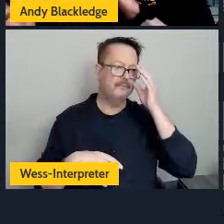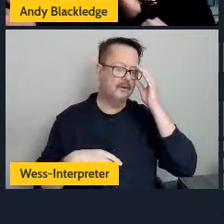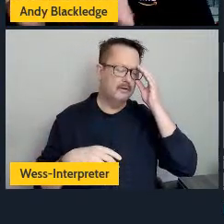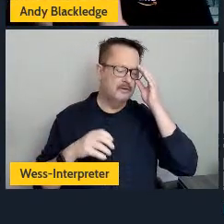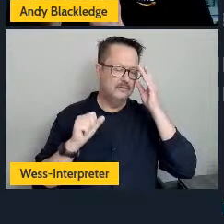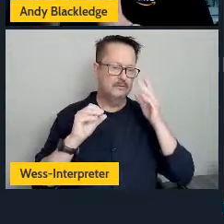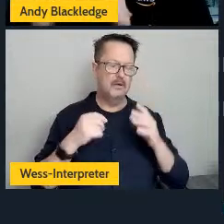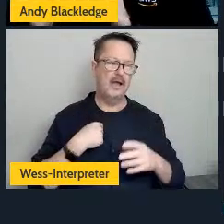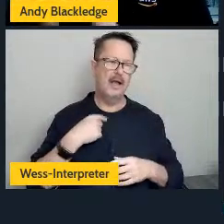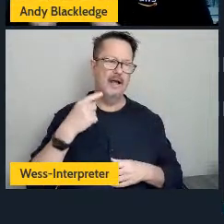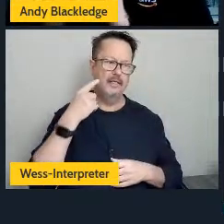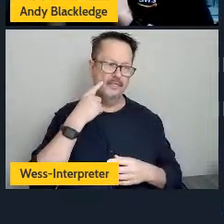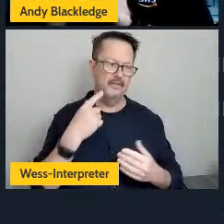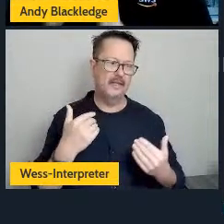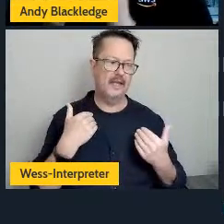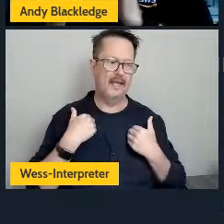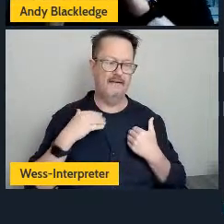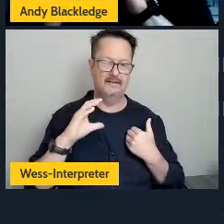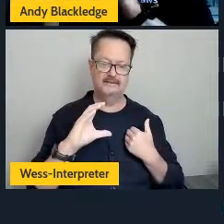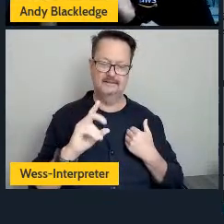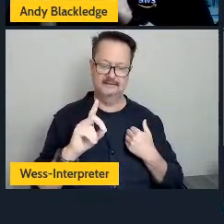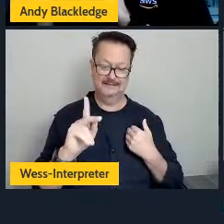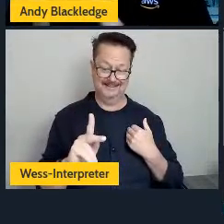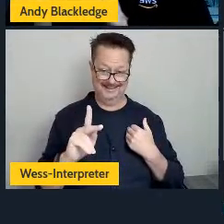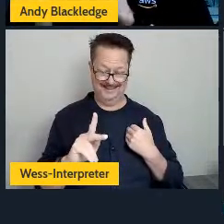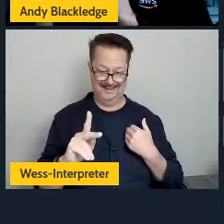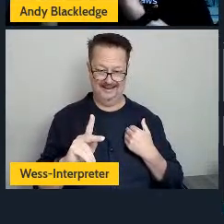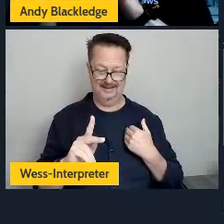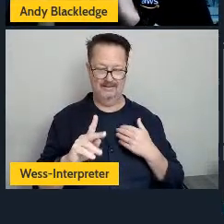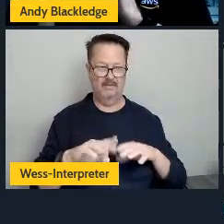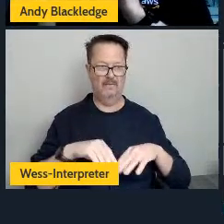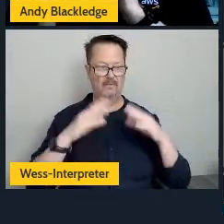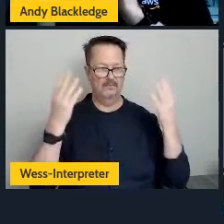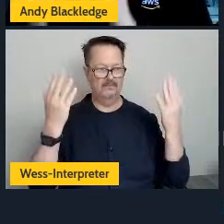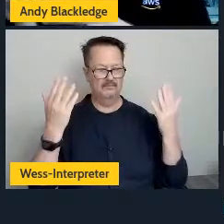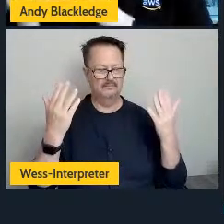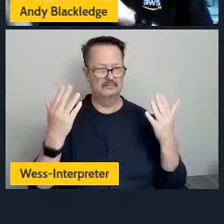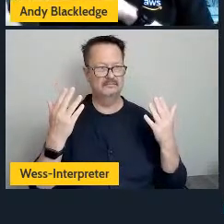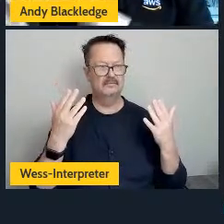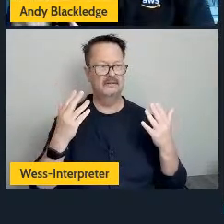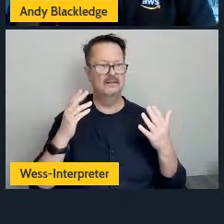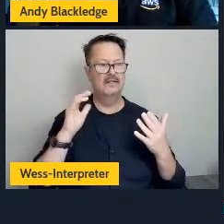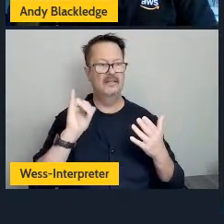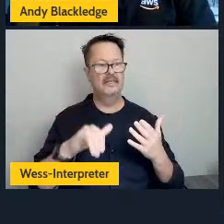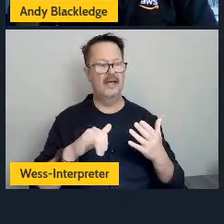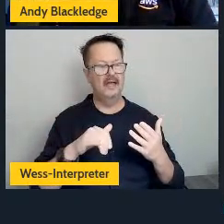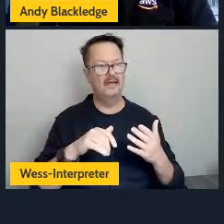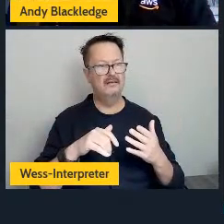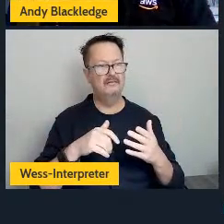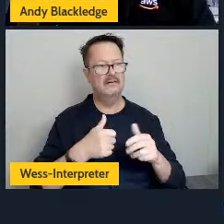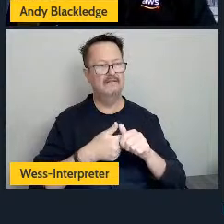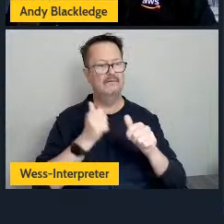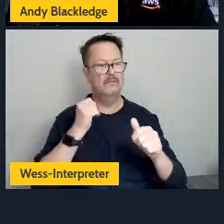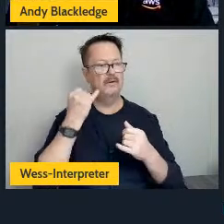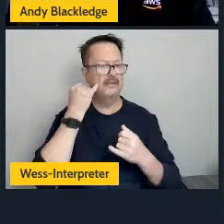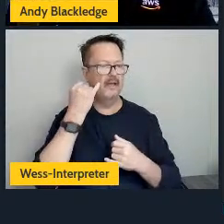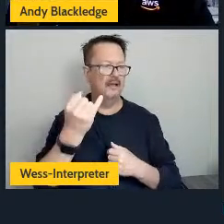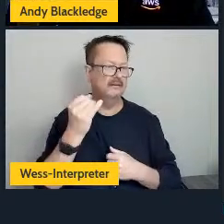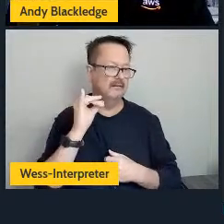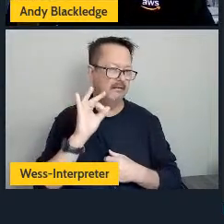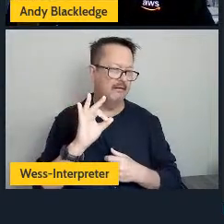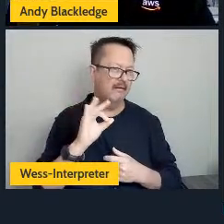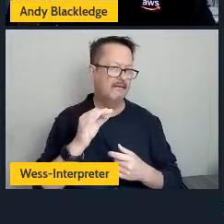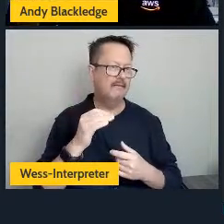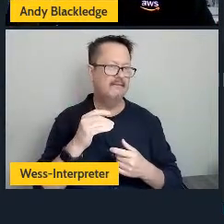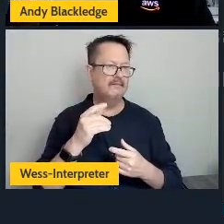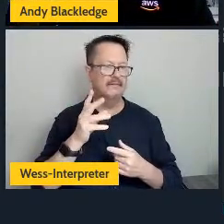So I think having CDK enabled just gave the idea of being able to spin